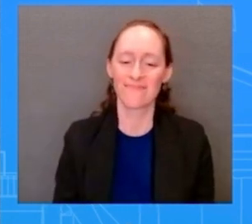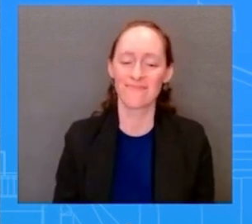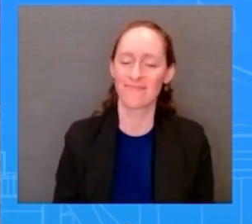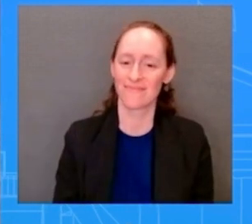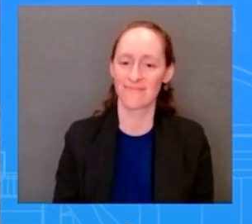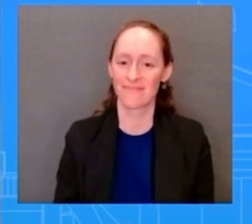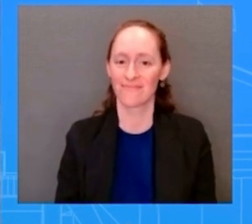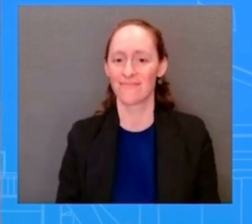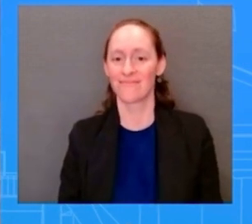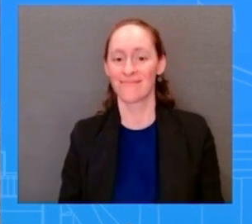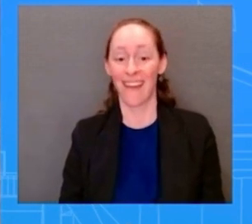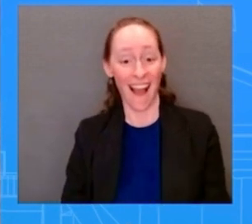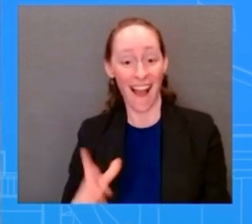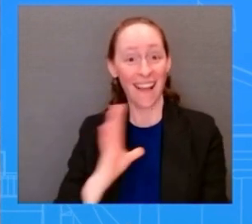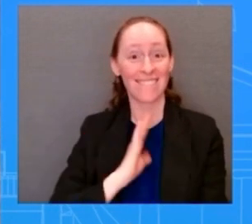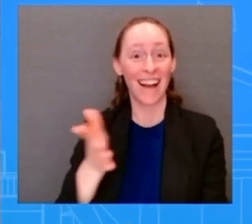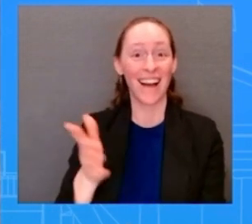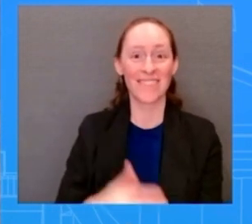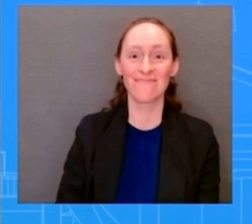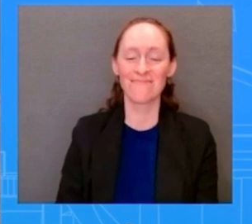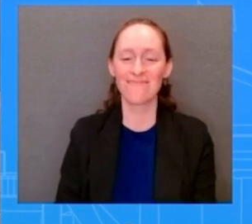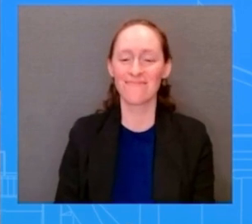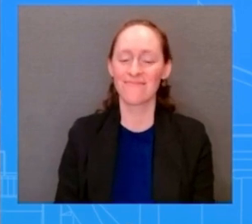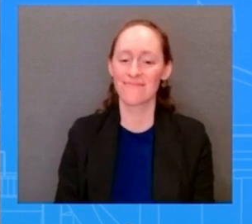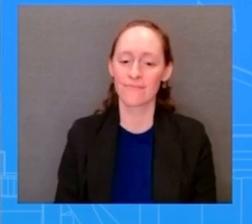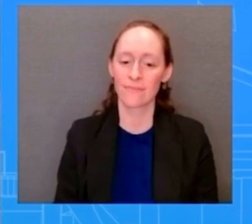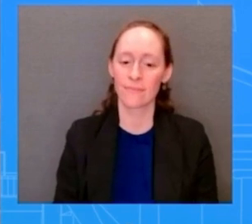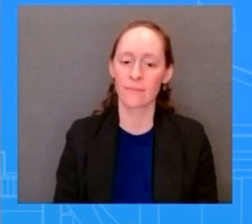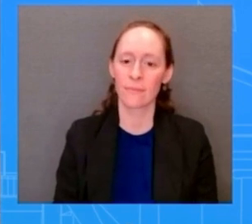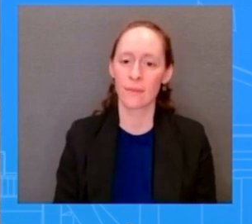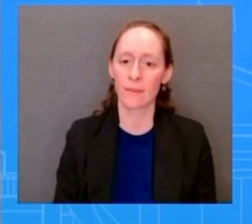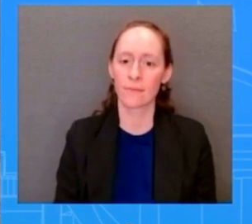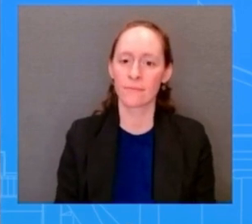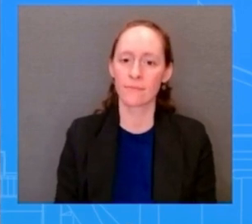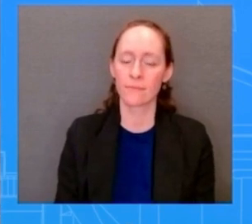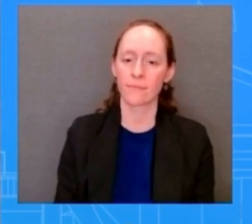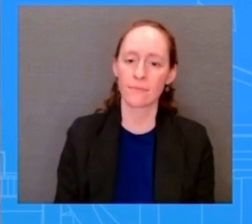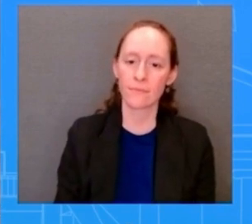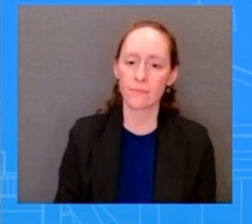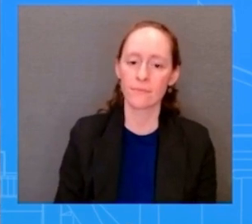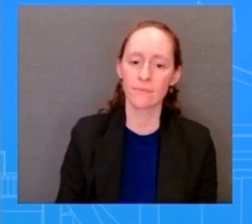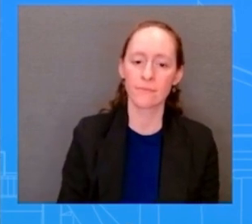If you have a response. This is the New Mexico, I believe, right? Yes. Okay, yes. So the